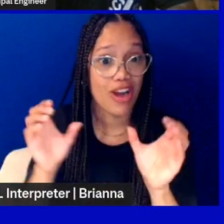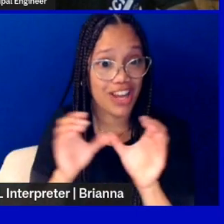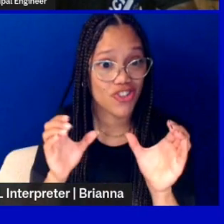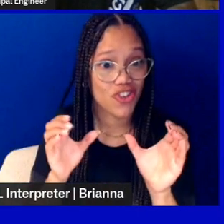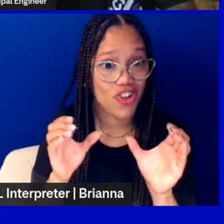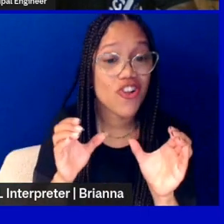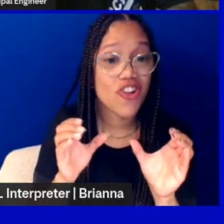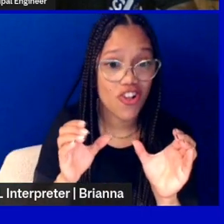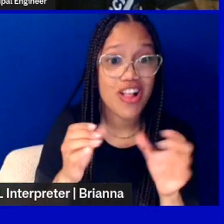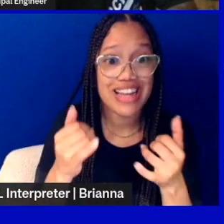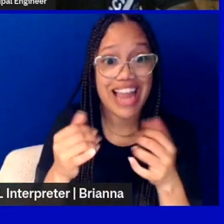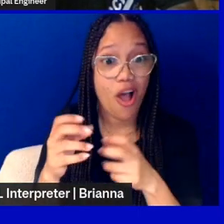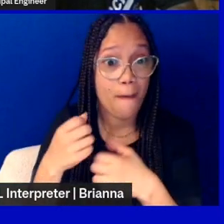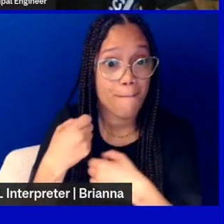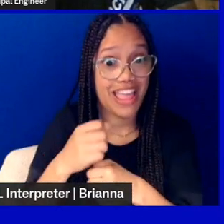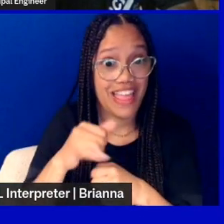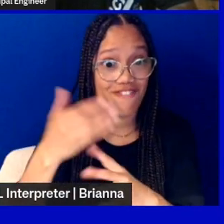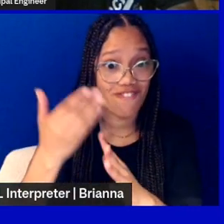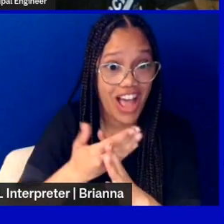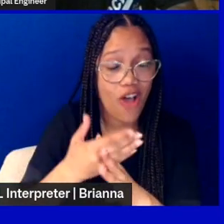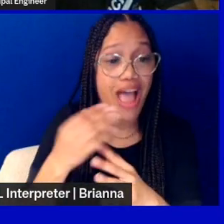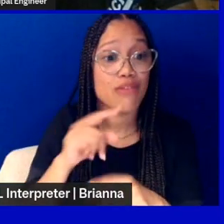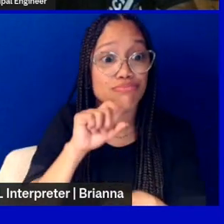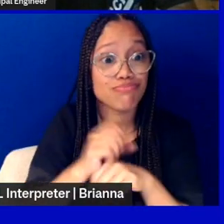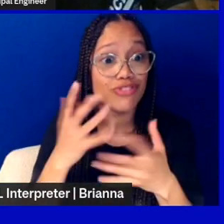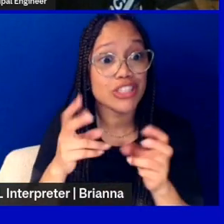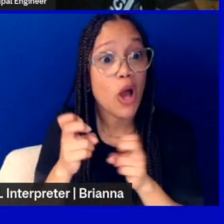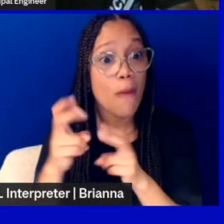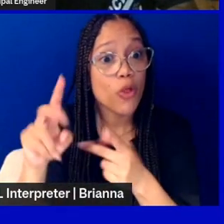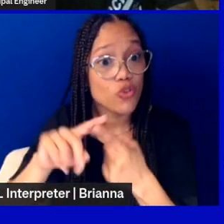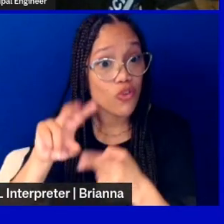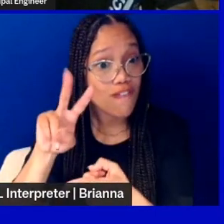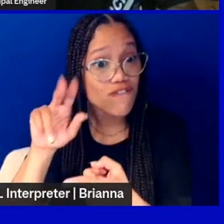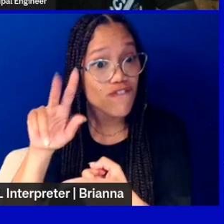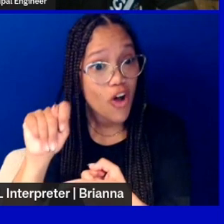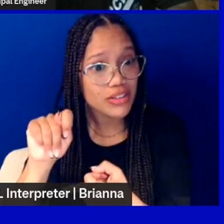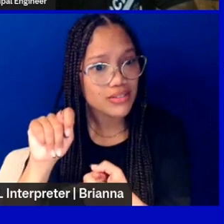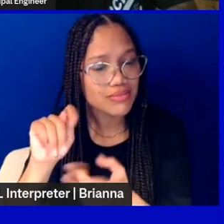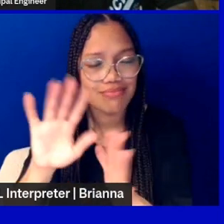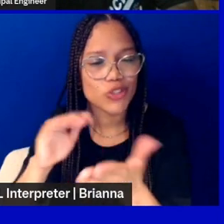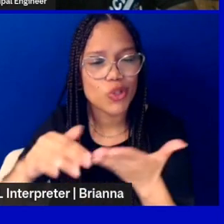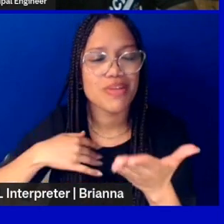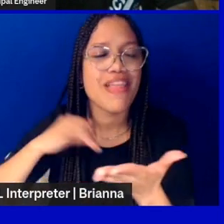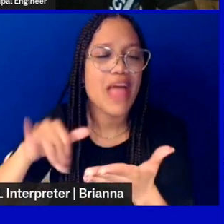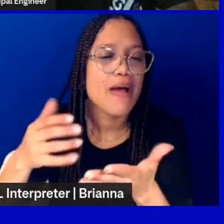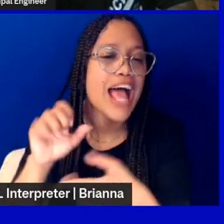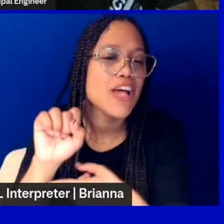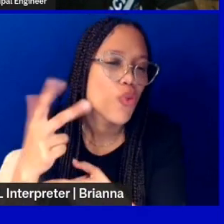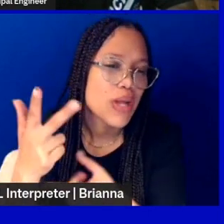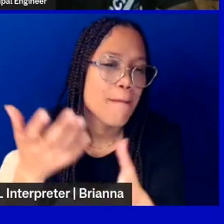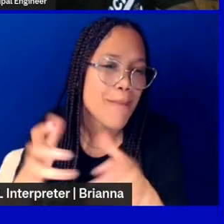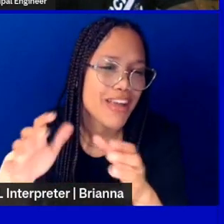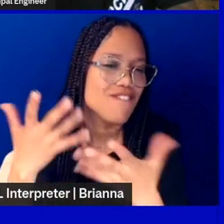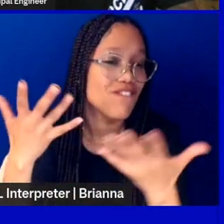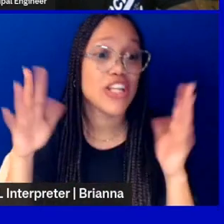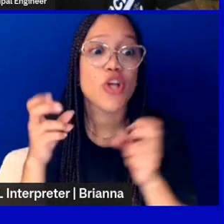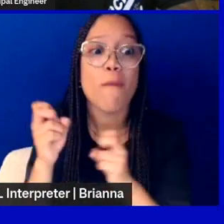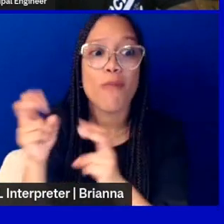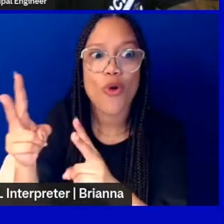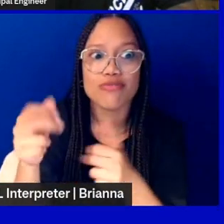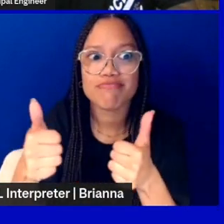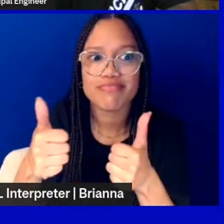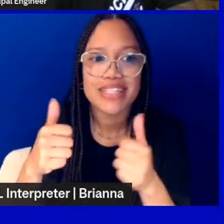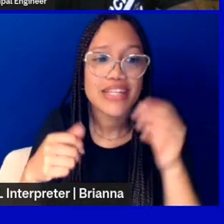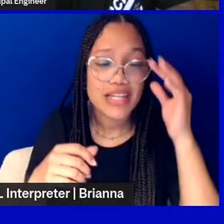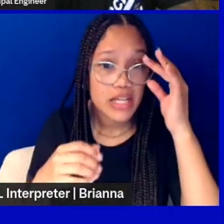a temporary file and it has successfully uploaded to the Vault. Oh, sorry, the S3 bucket. Now, if